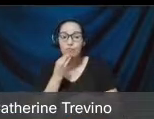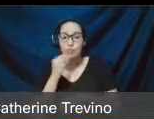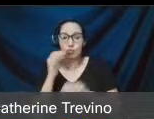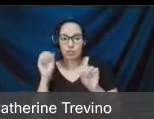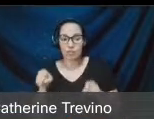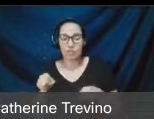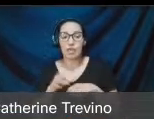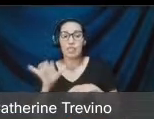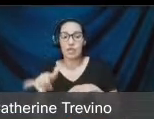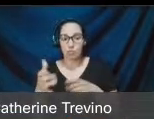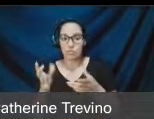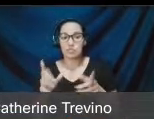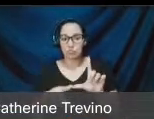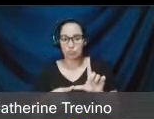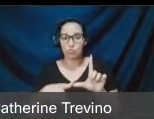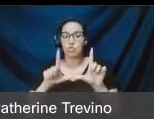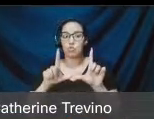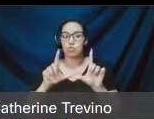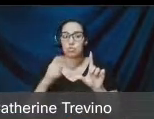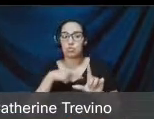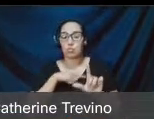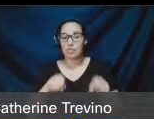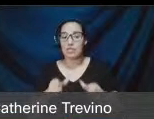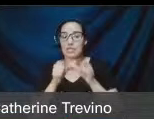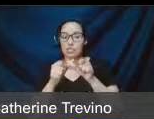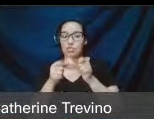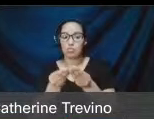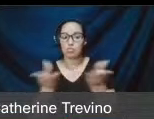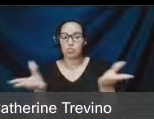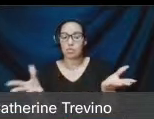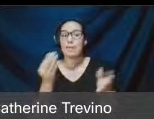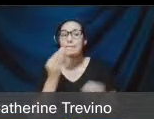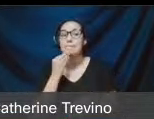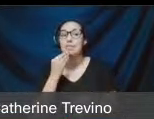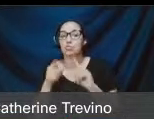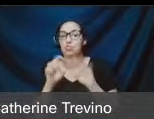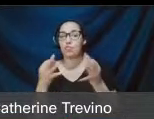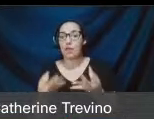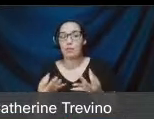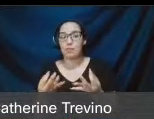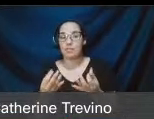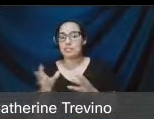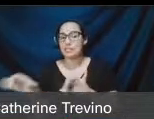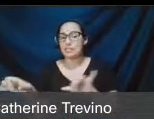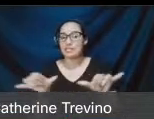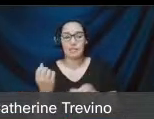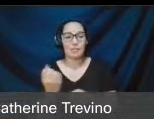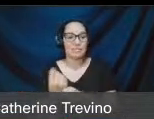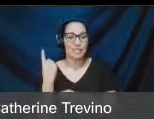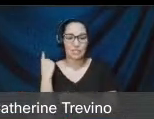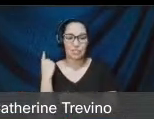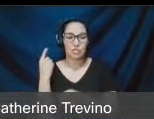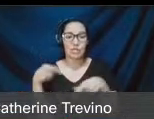renewed. So we can continue to distribute meals to families the way we have done last year and during the summer. However,